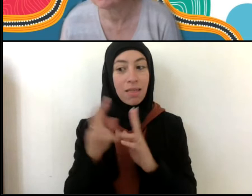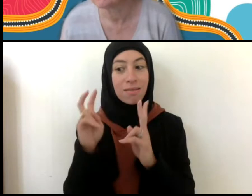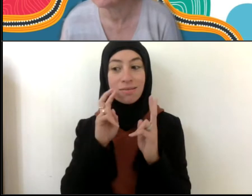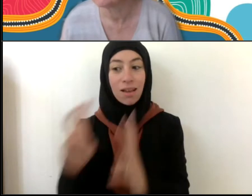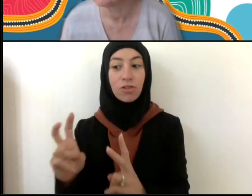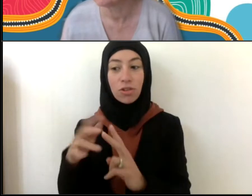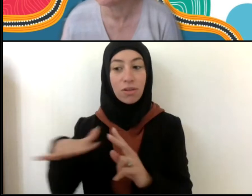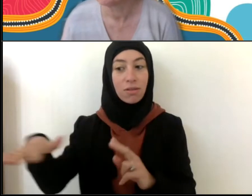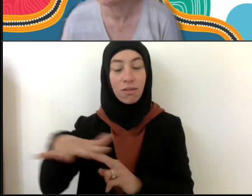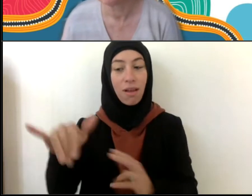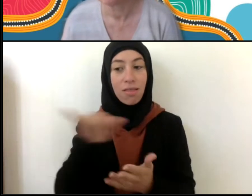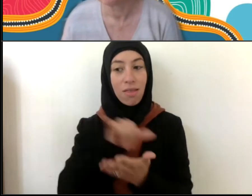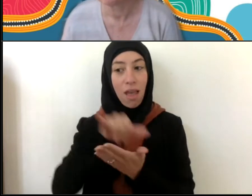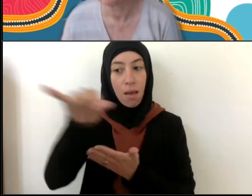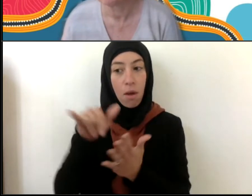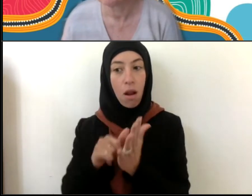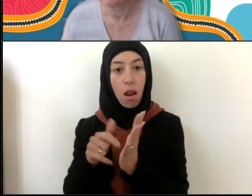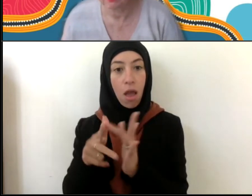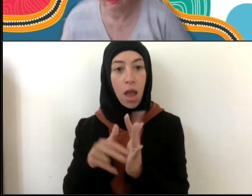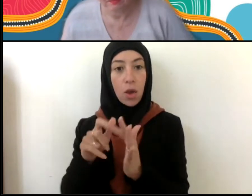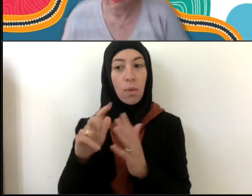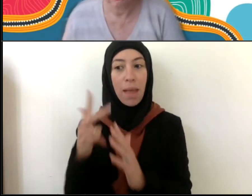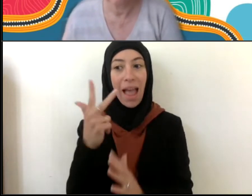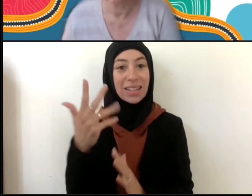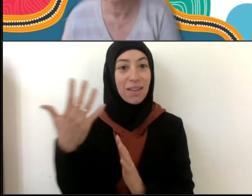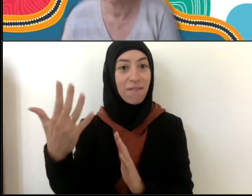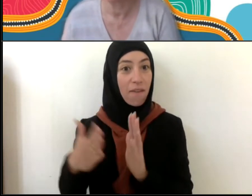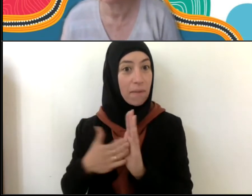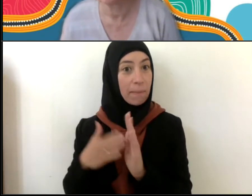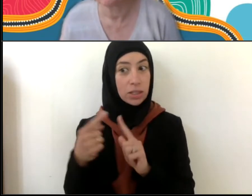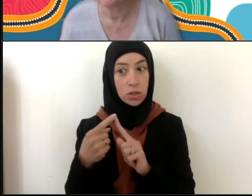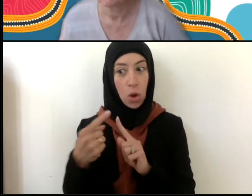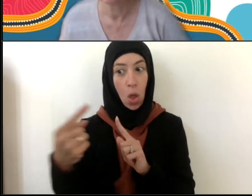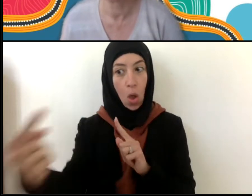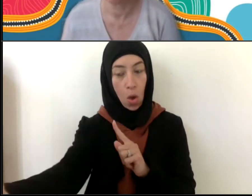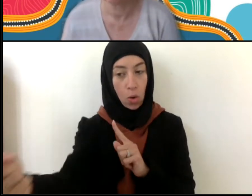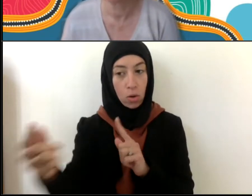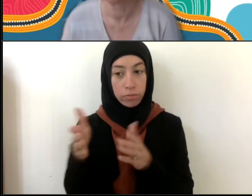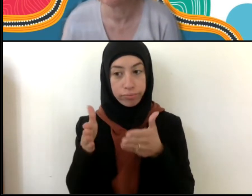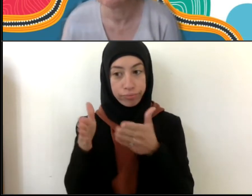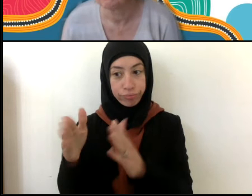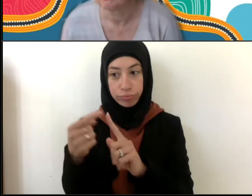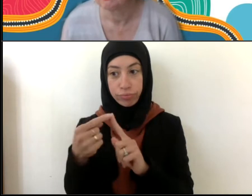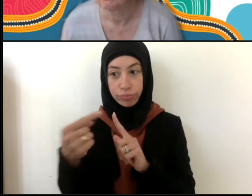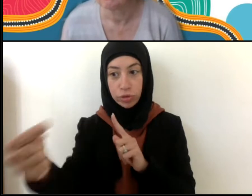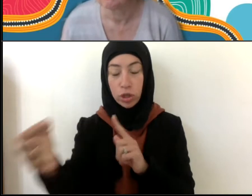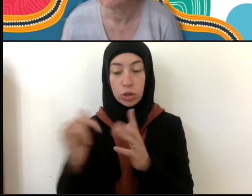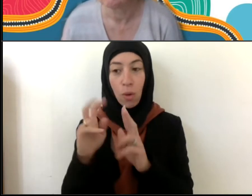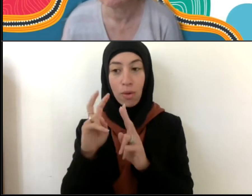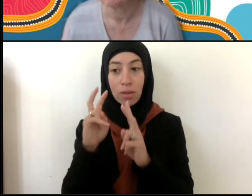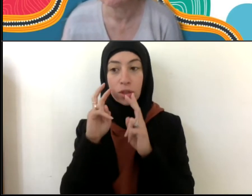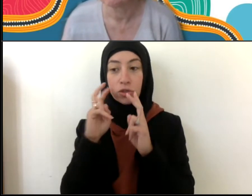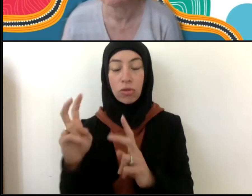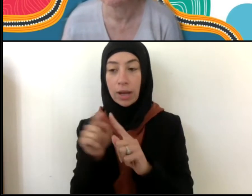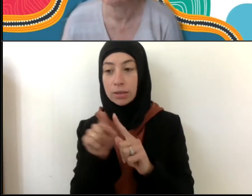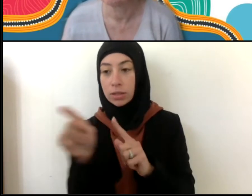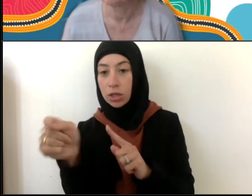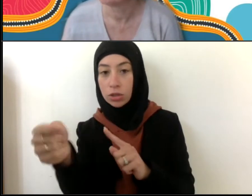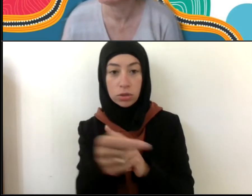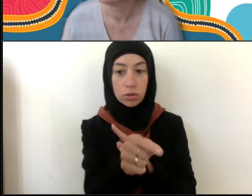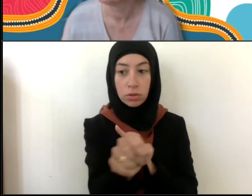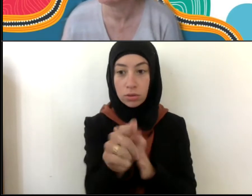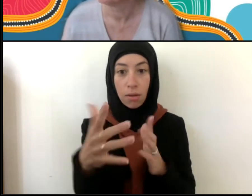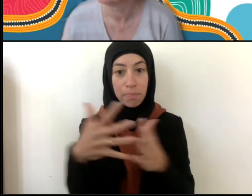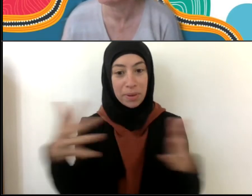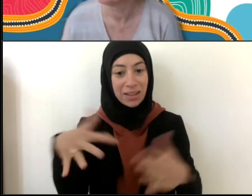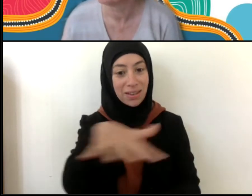line, they're going to be 85 metres long. Oh, the platforms will be 85 metres long, and the stations are large too. And so most of the